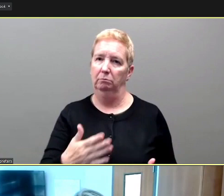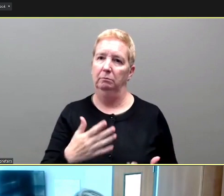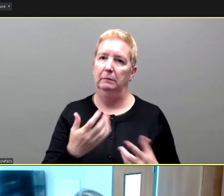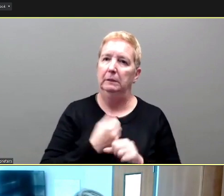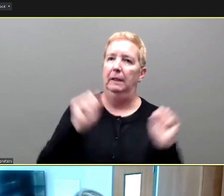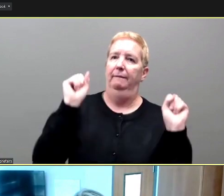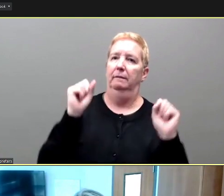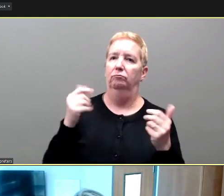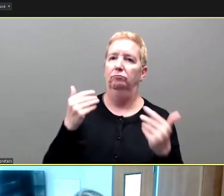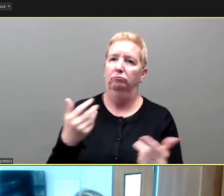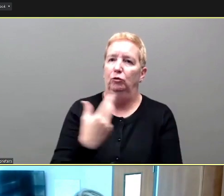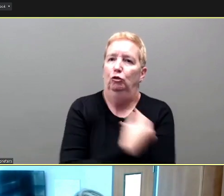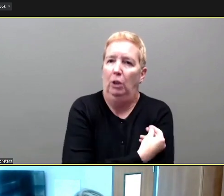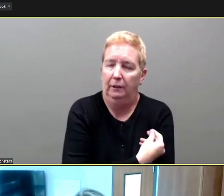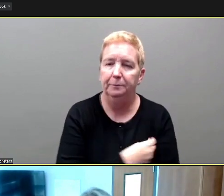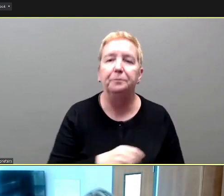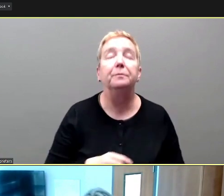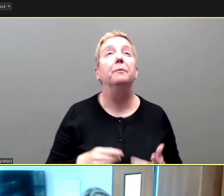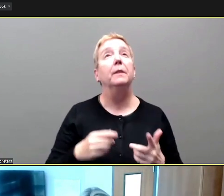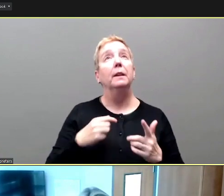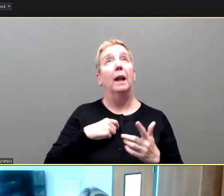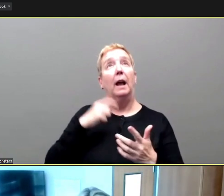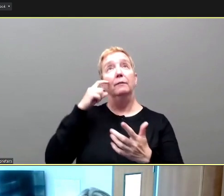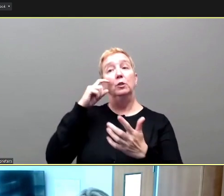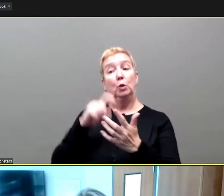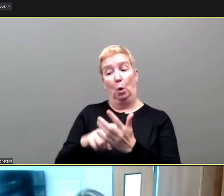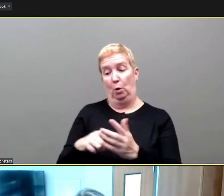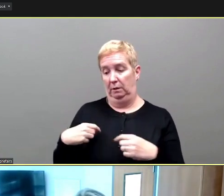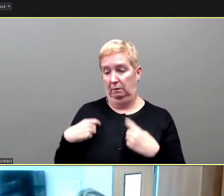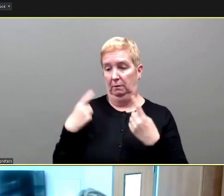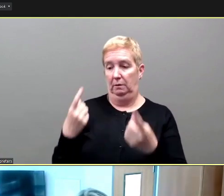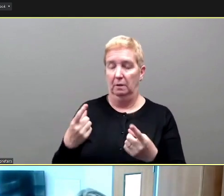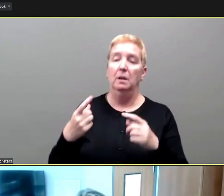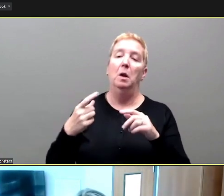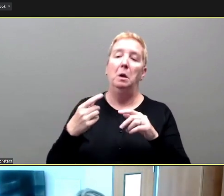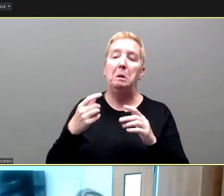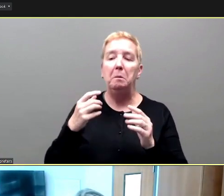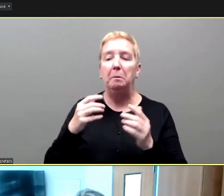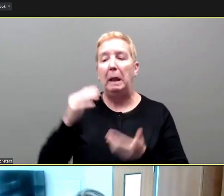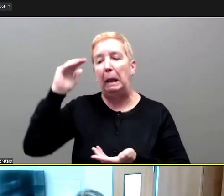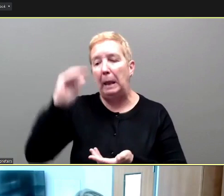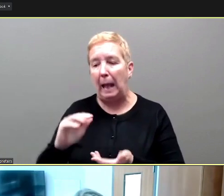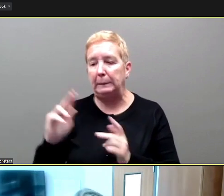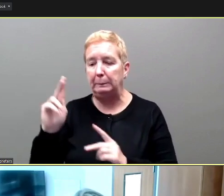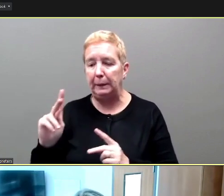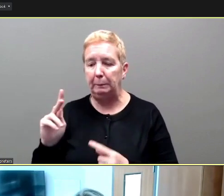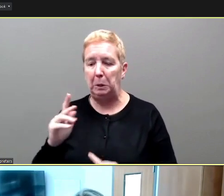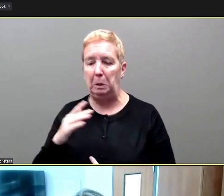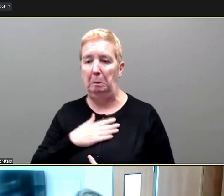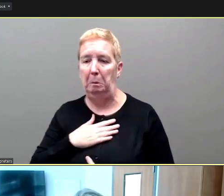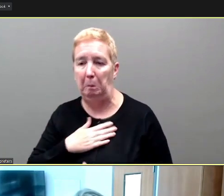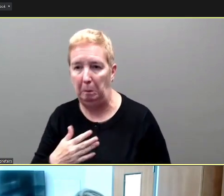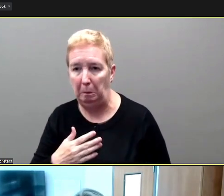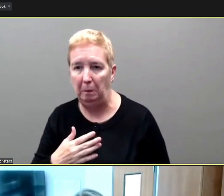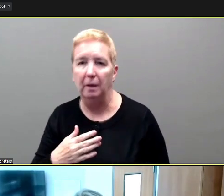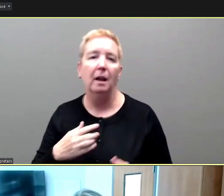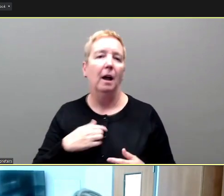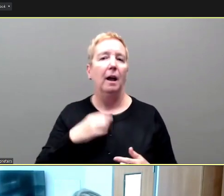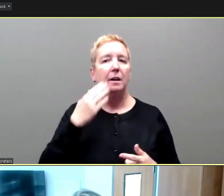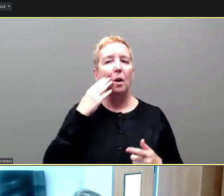declining interest in the vaccine as we added new age groups, and even a new vaccine came out, a new